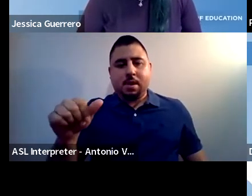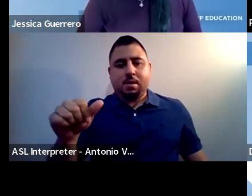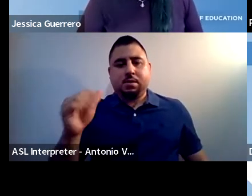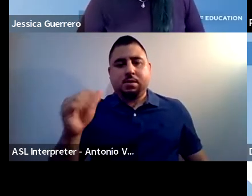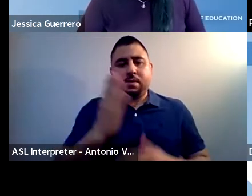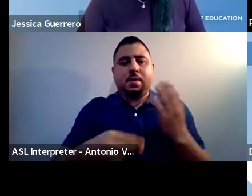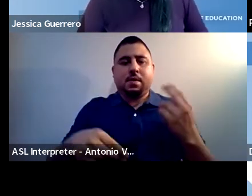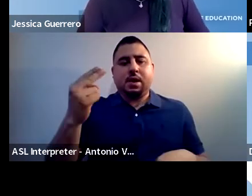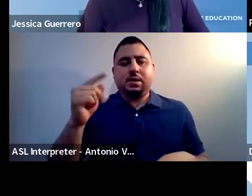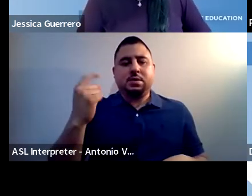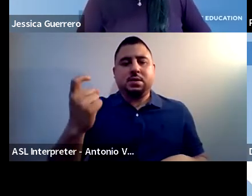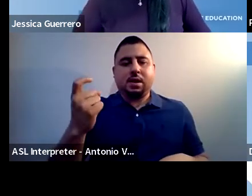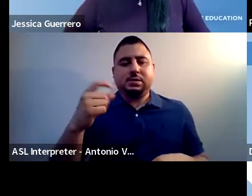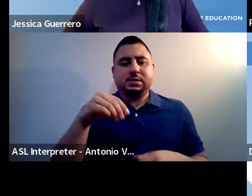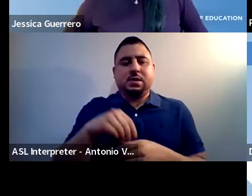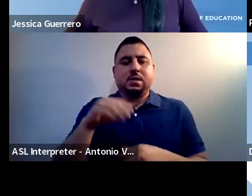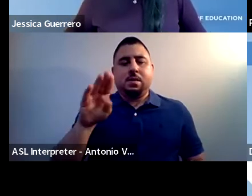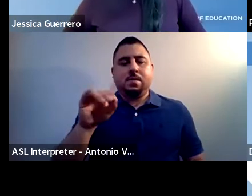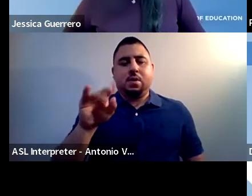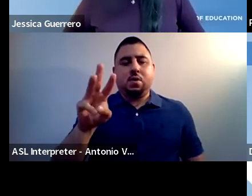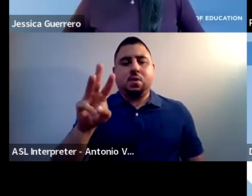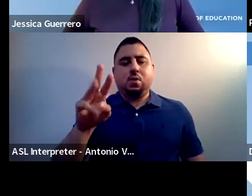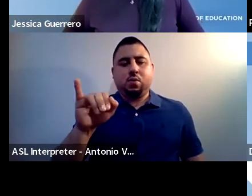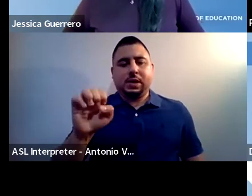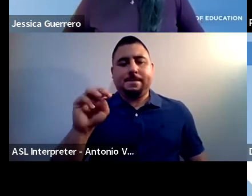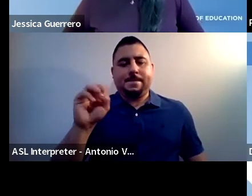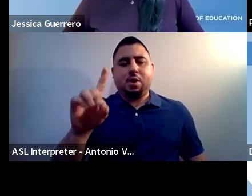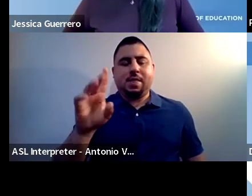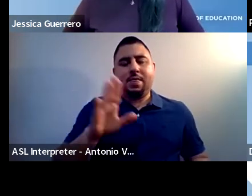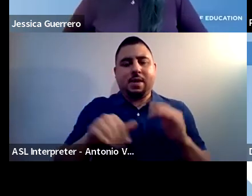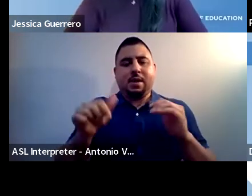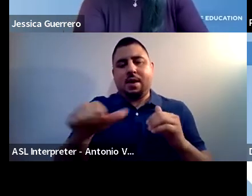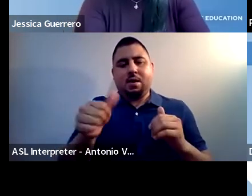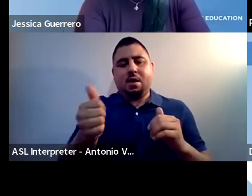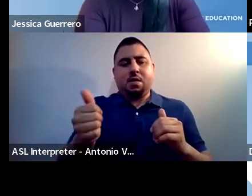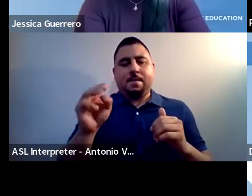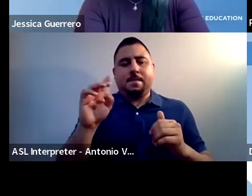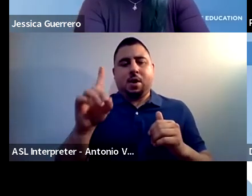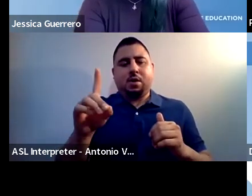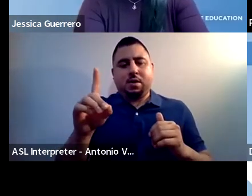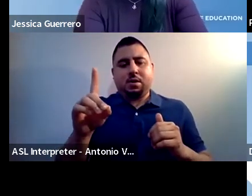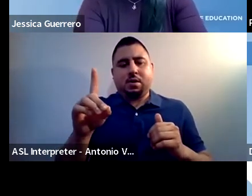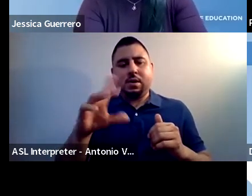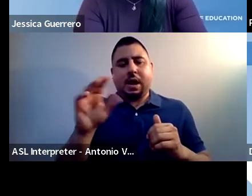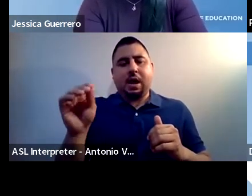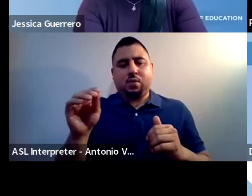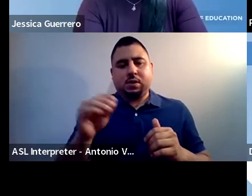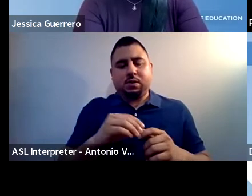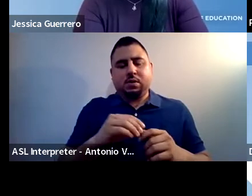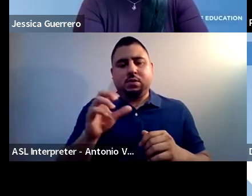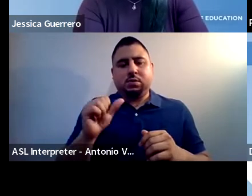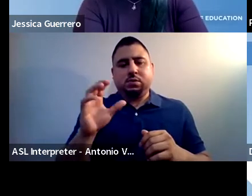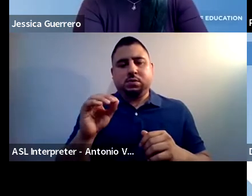of the highest taxes in Bowie, Maryland than any other Maryland counties.